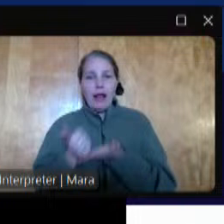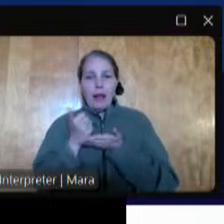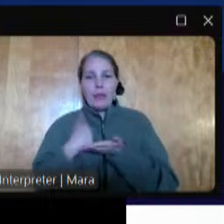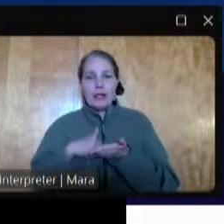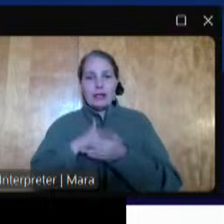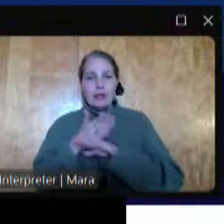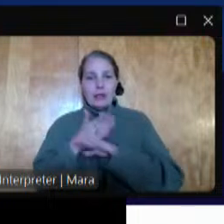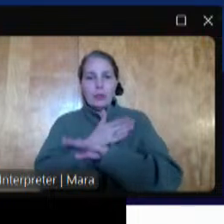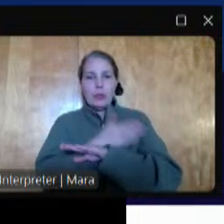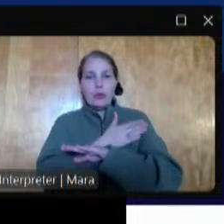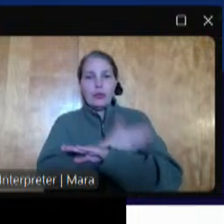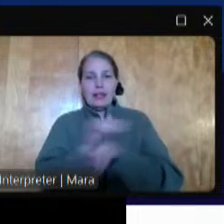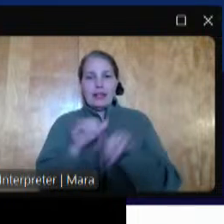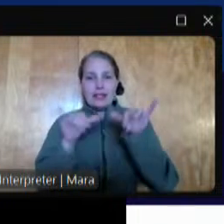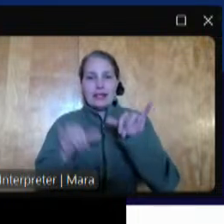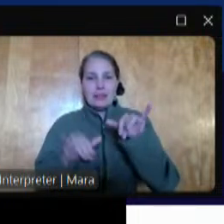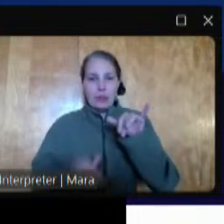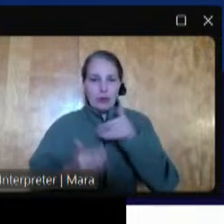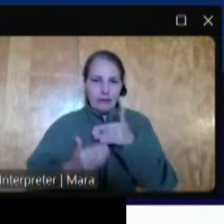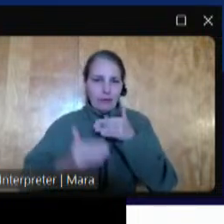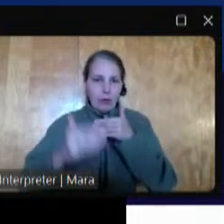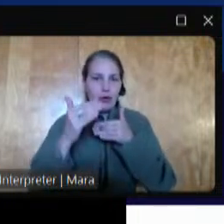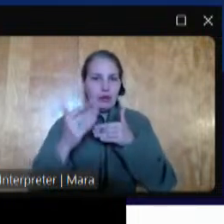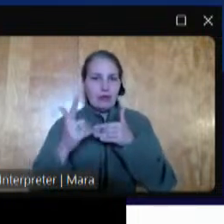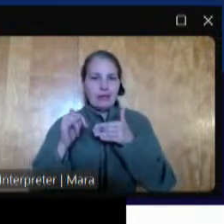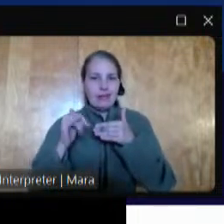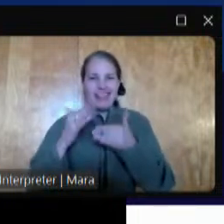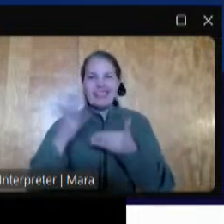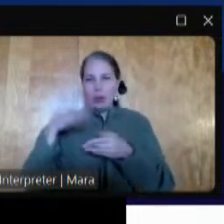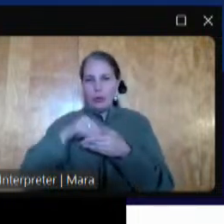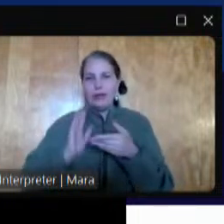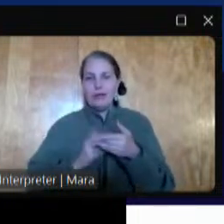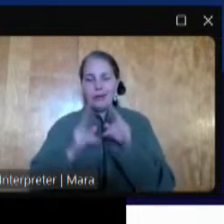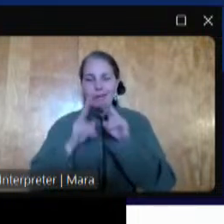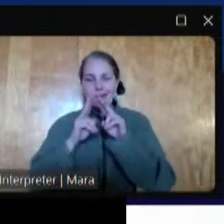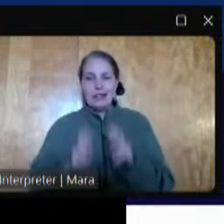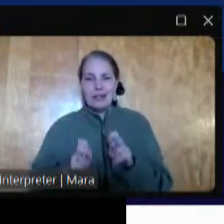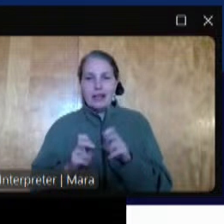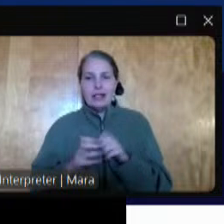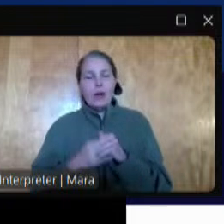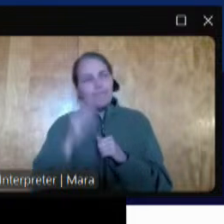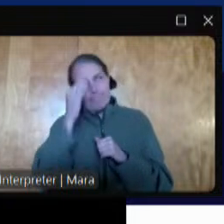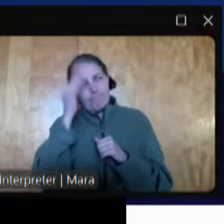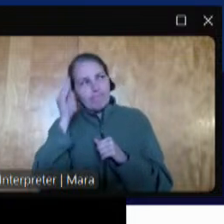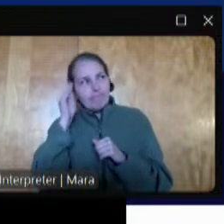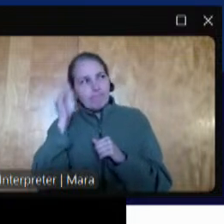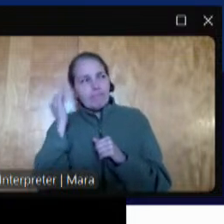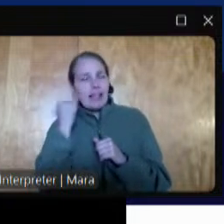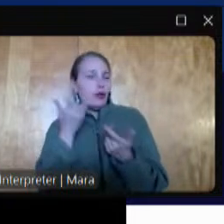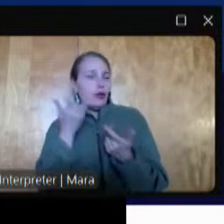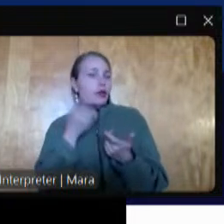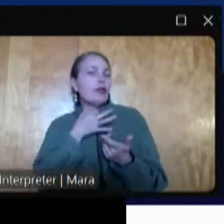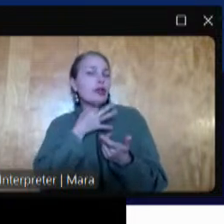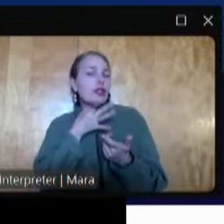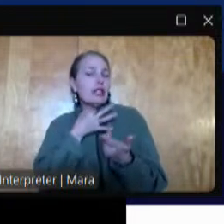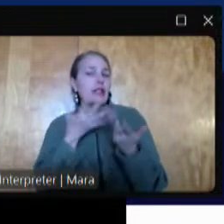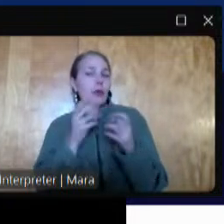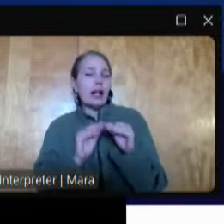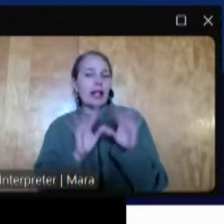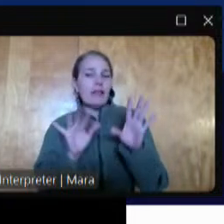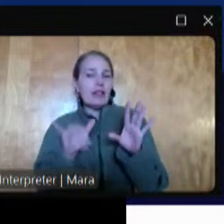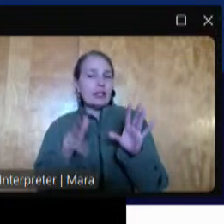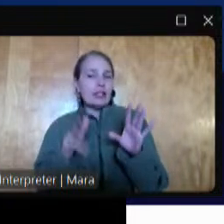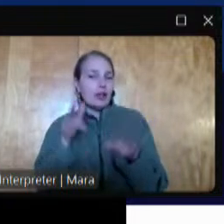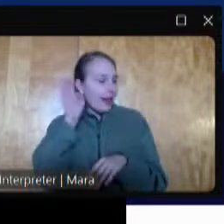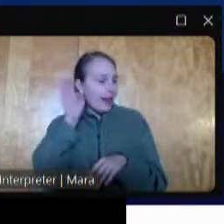to those systems going forward as part of our assessment. So with that in mind, for anyone wondering, I just want to clarify that these are listening